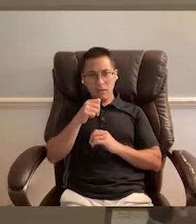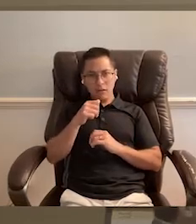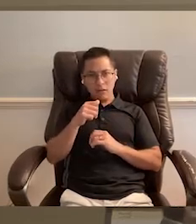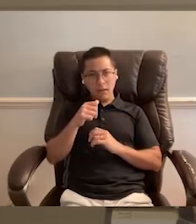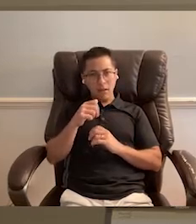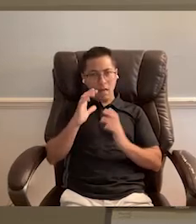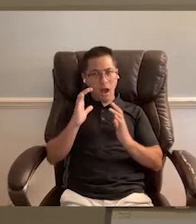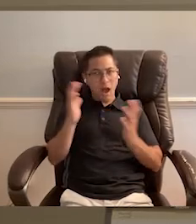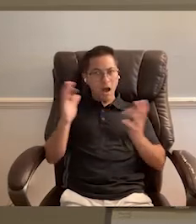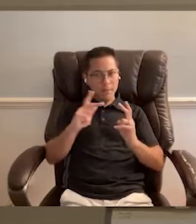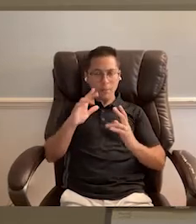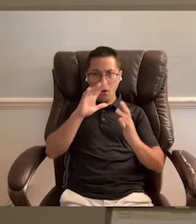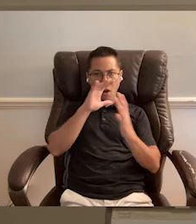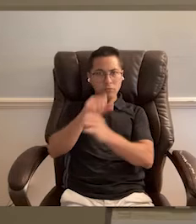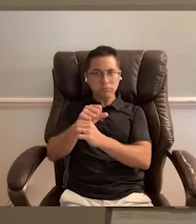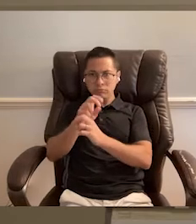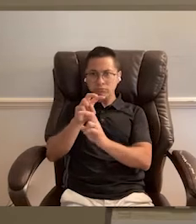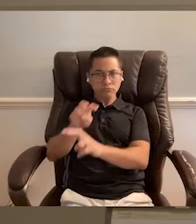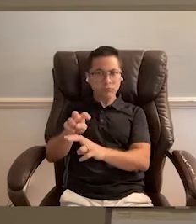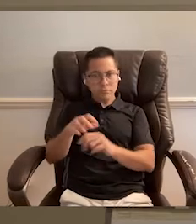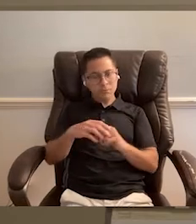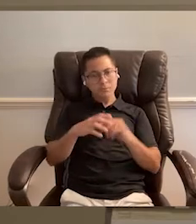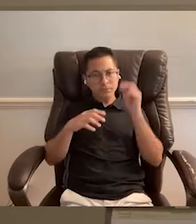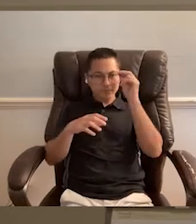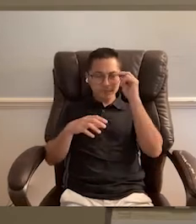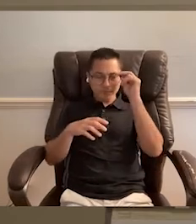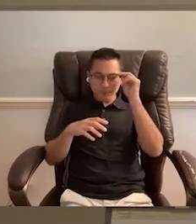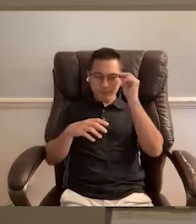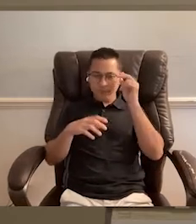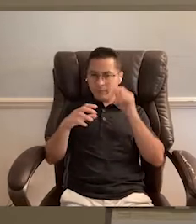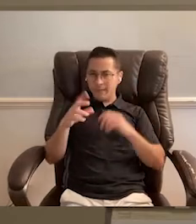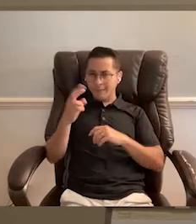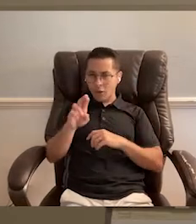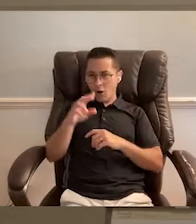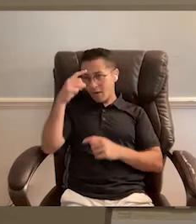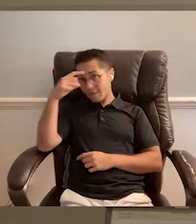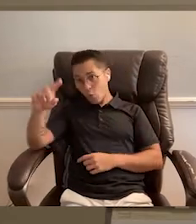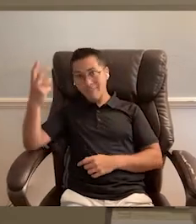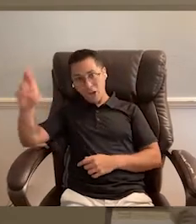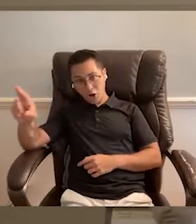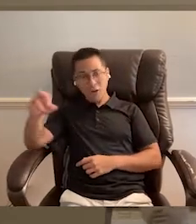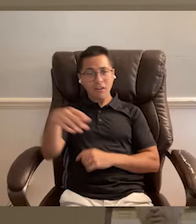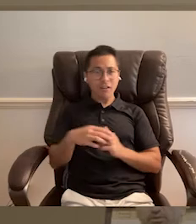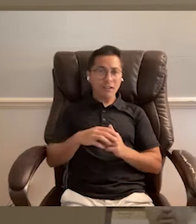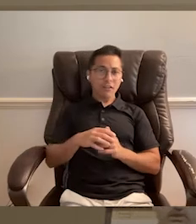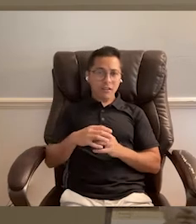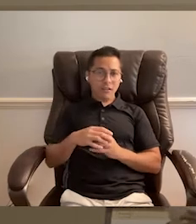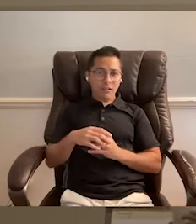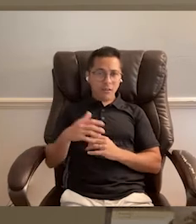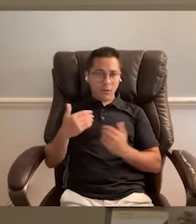6 modules, and now there are 7 actually recently. Each one caters towards a specific skill that can be used for a job environment.